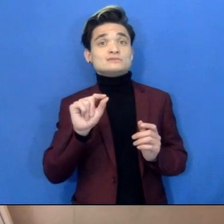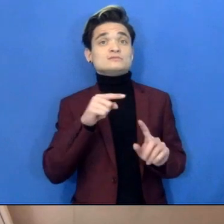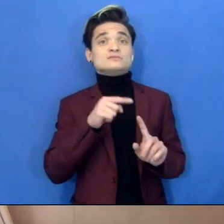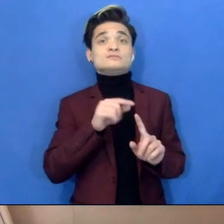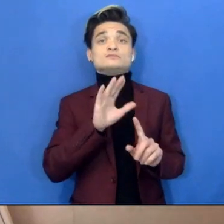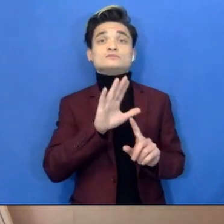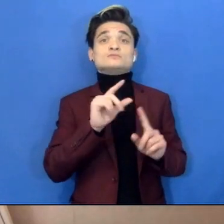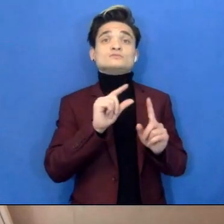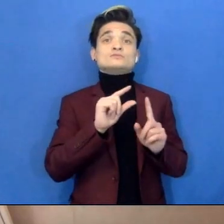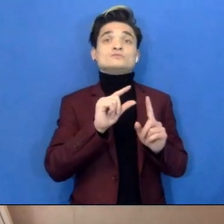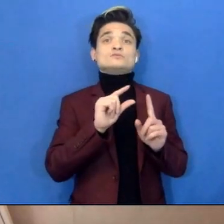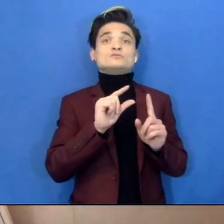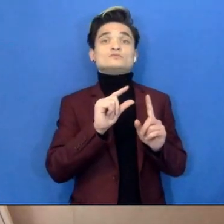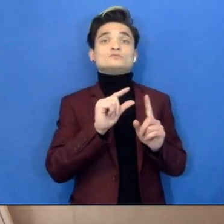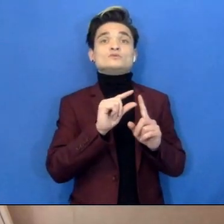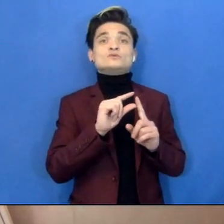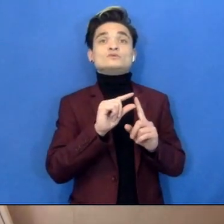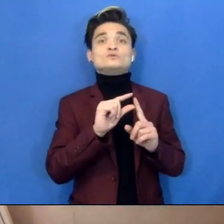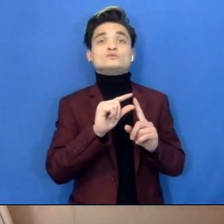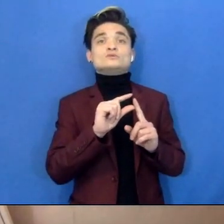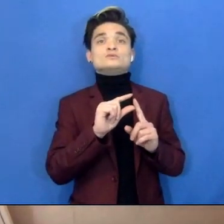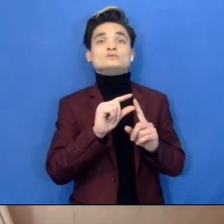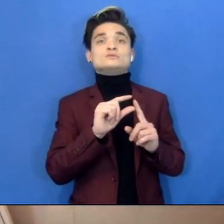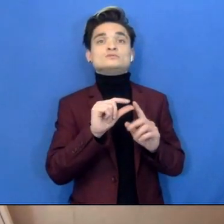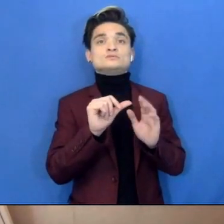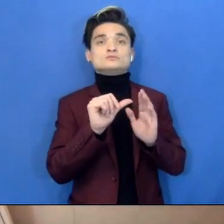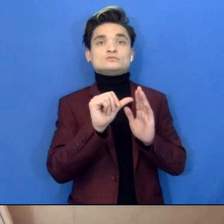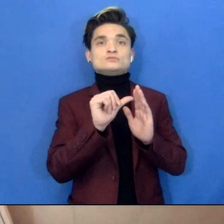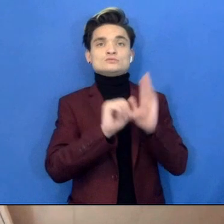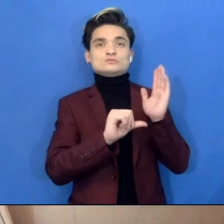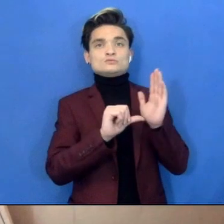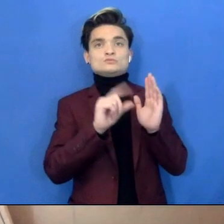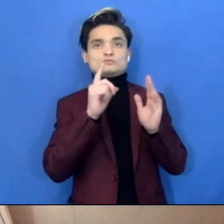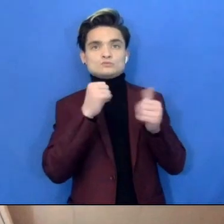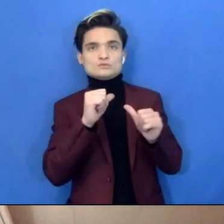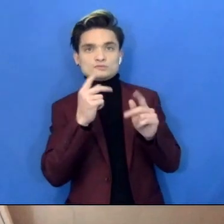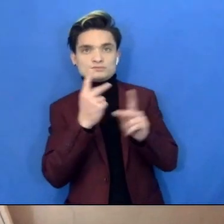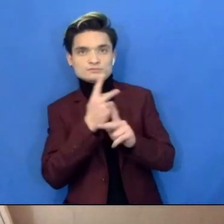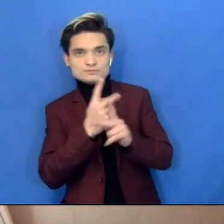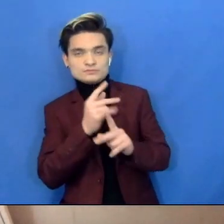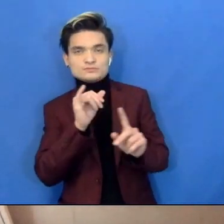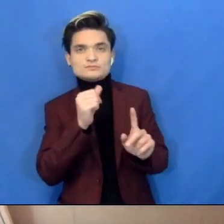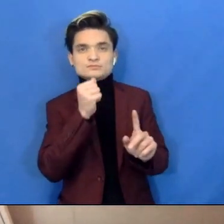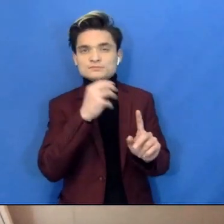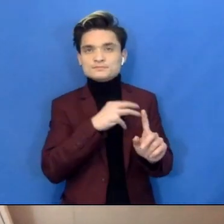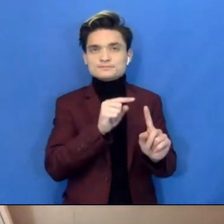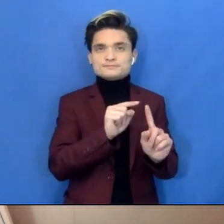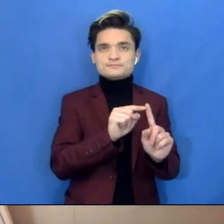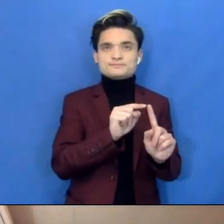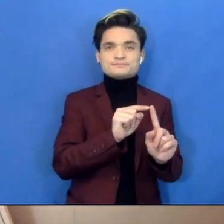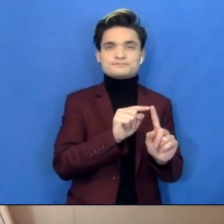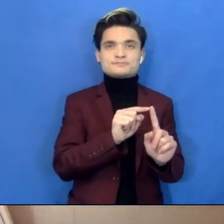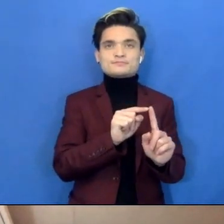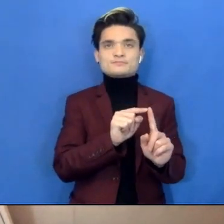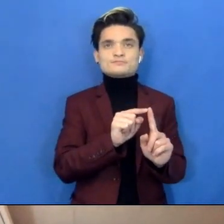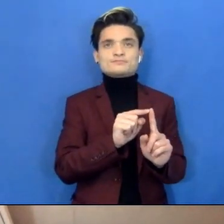And so there are just different opportunities there in the language and different ways of using that. And we need